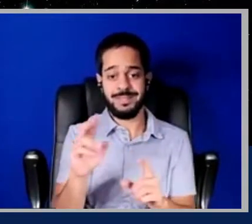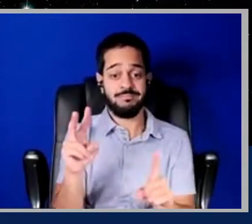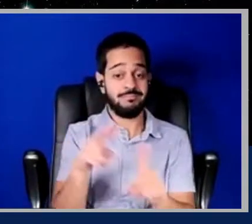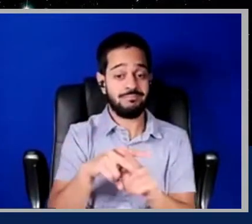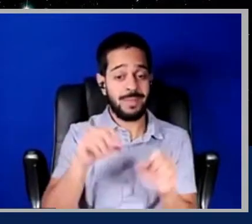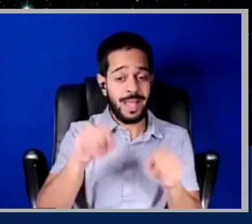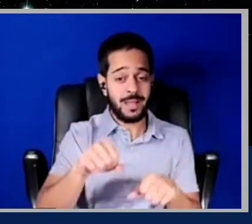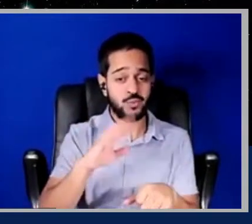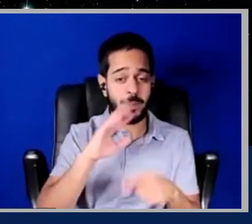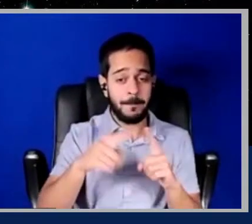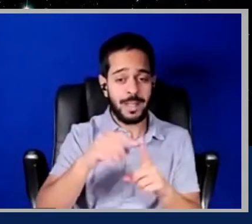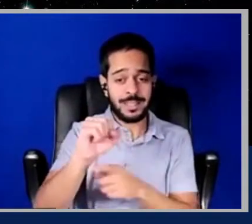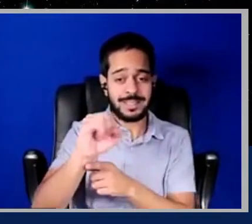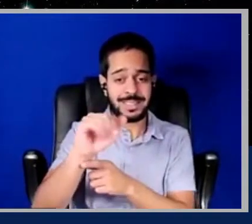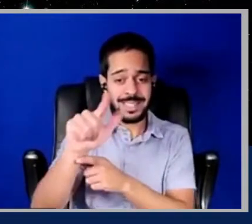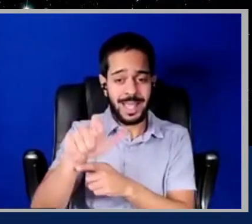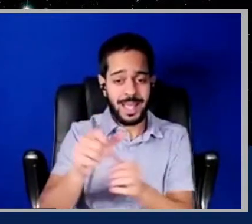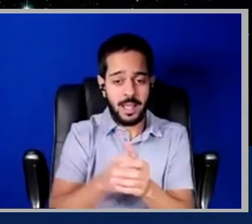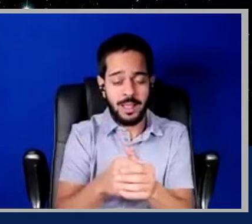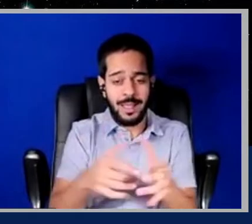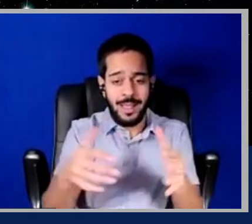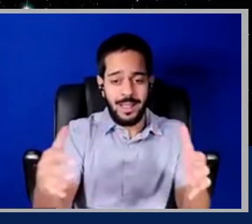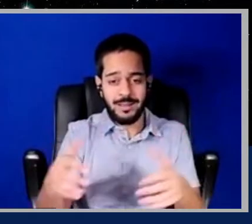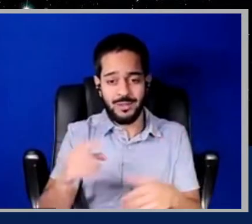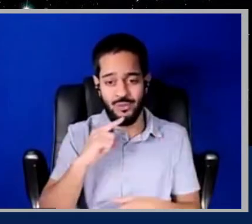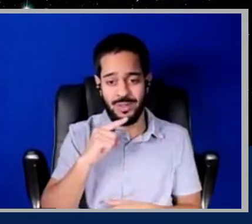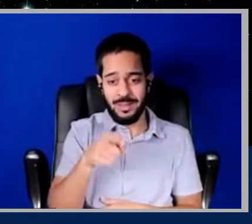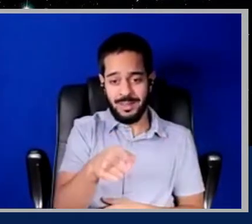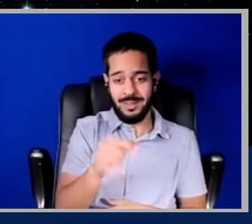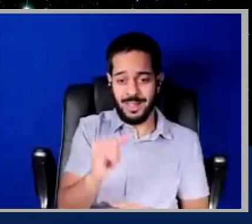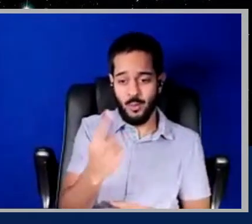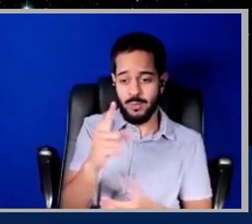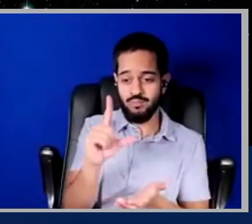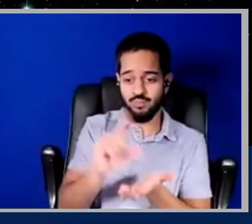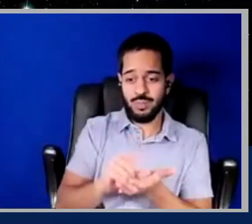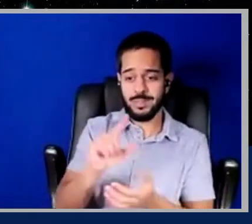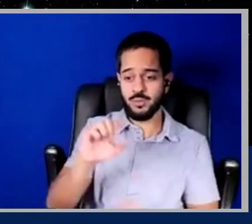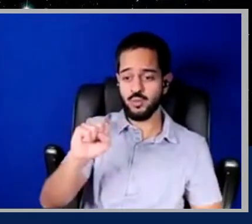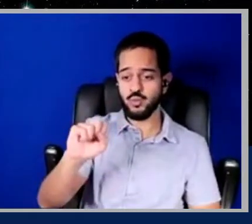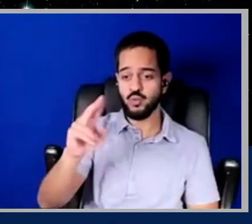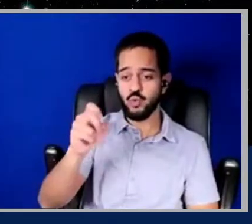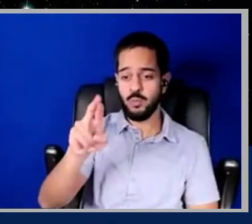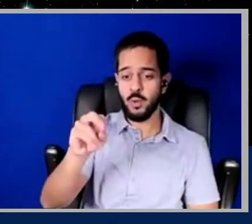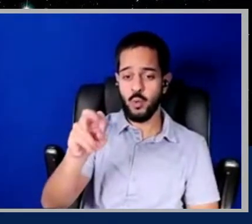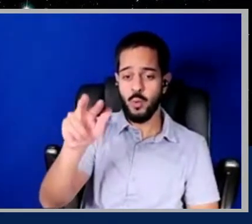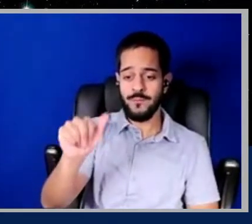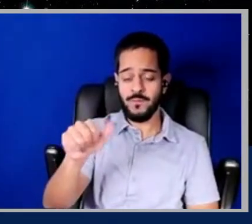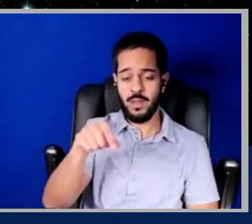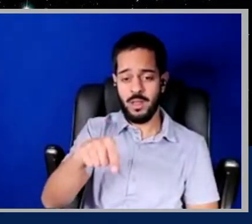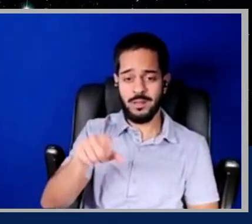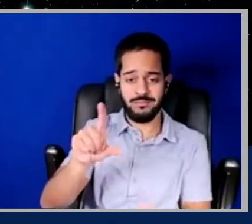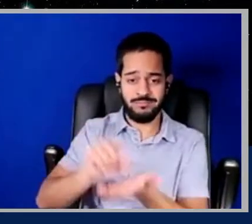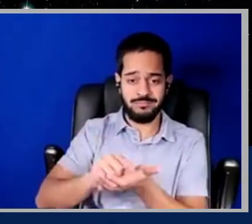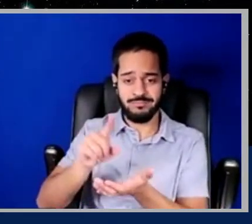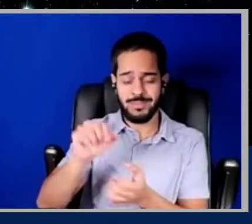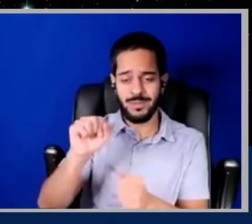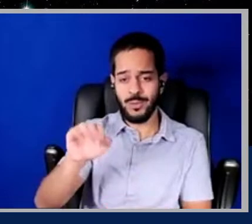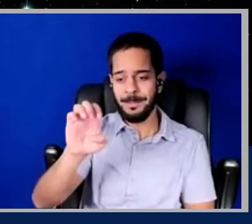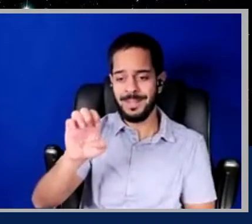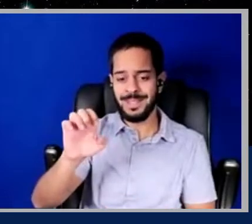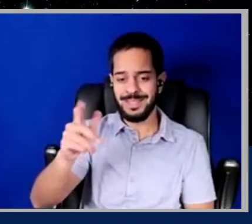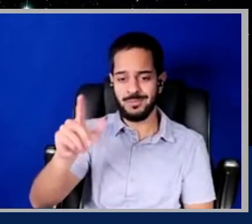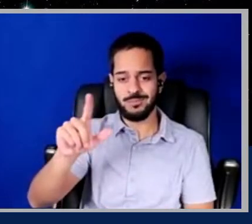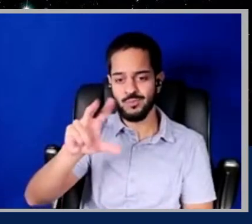is a tiny, tiny version, right? Like one of the supernovas might be 40 million billion times the surface area of our sun, right? So we're talking